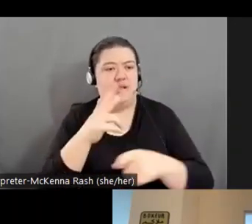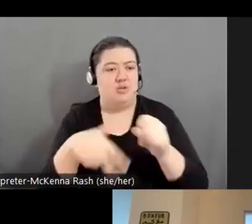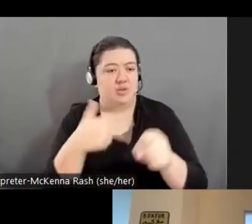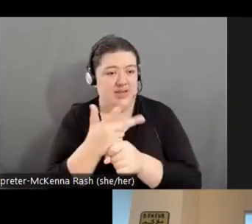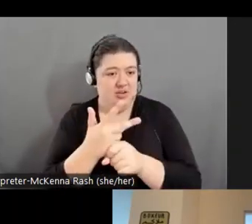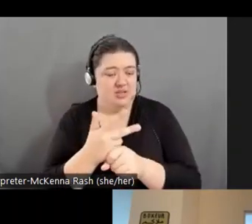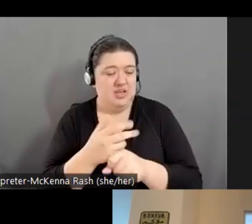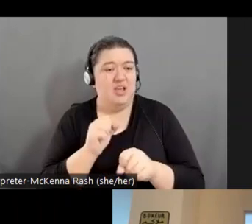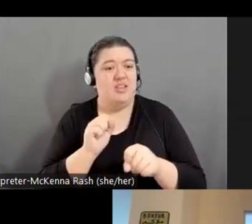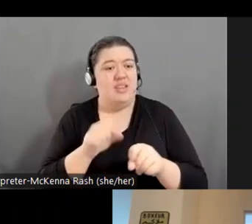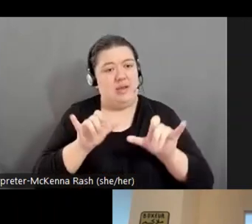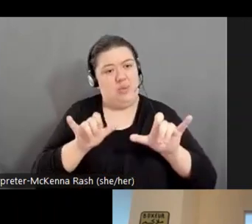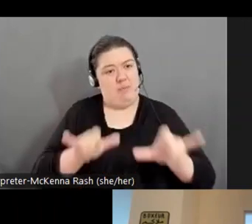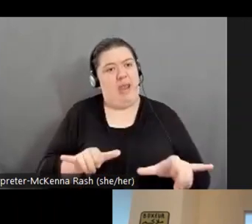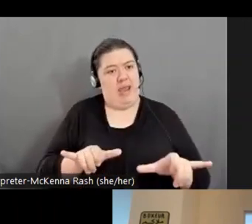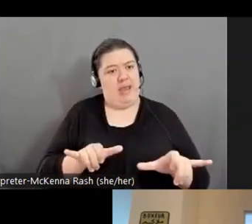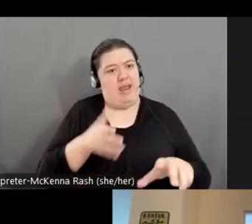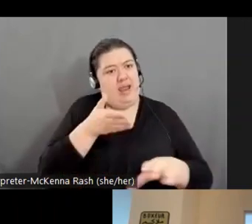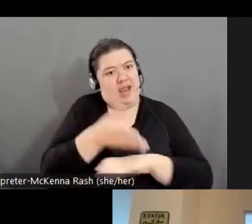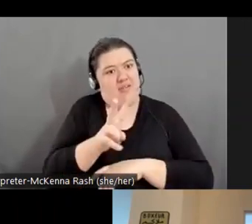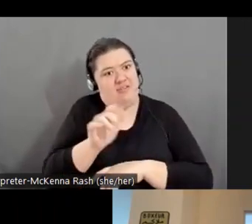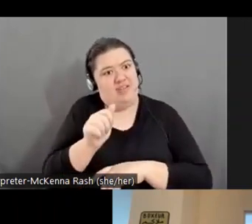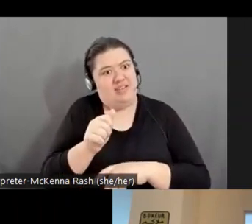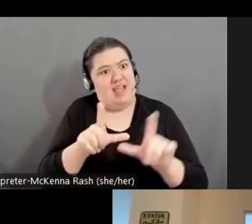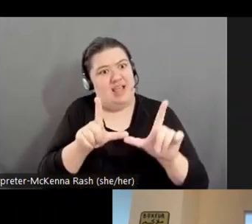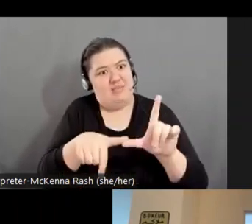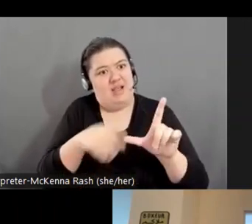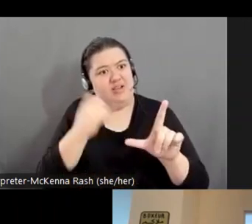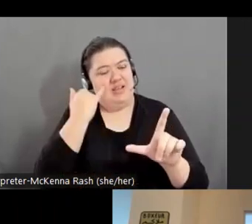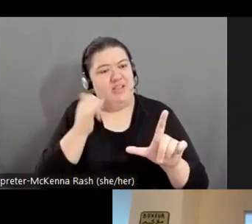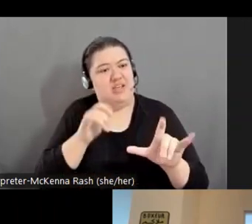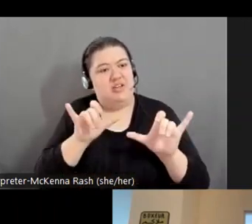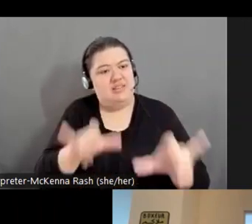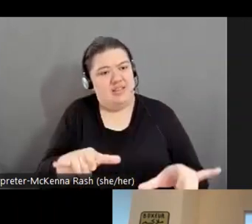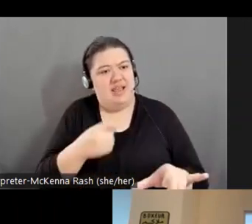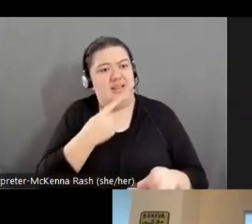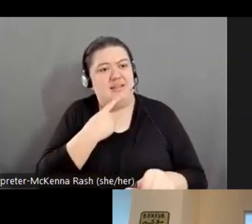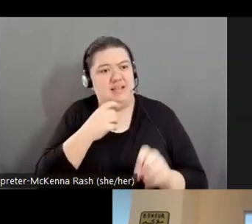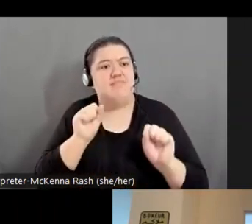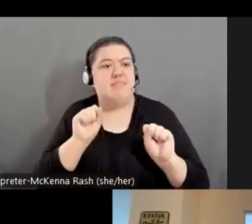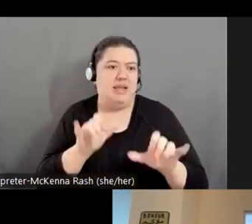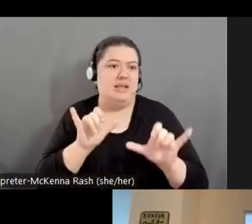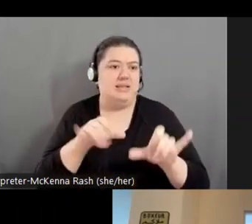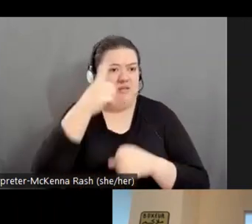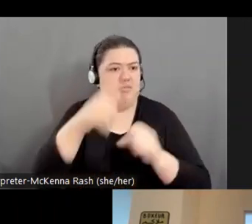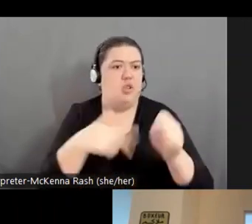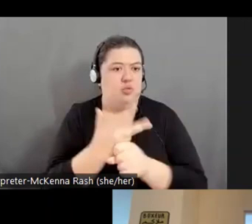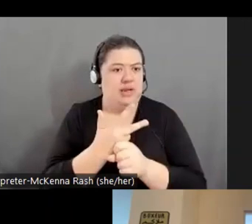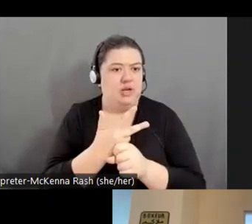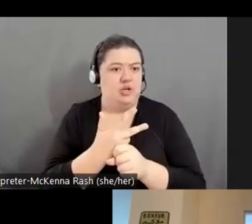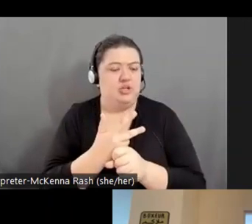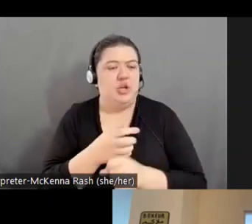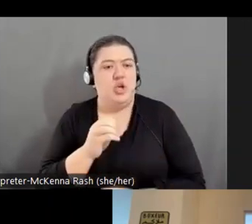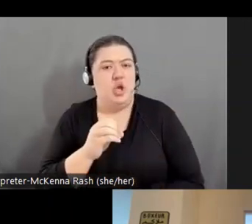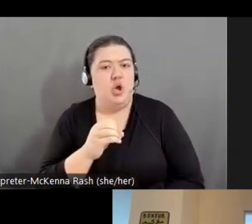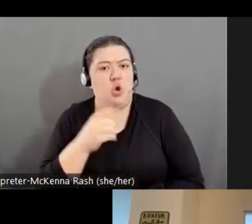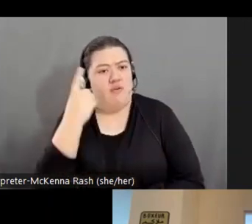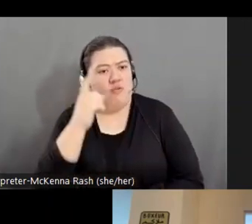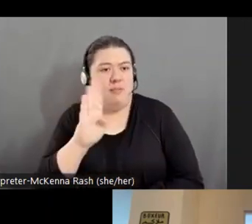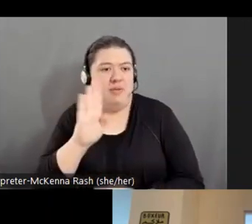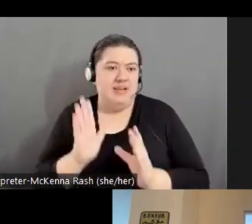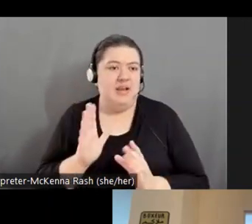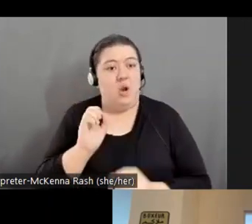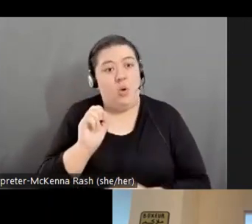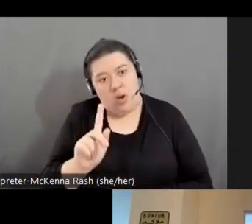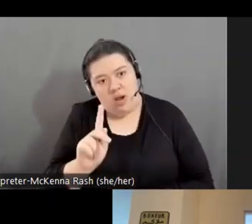remain after the visa expires if their stay indicates that they can remain for the 3 years. So for Brazilian O-1, you